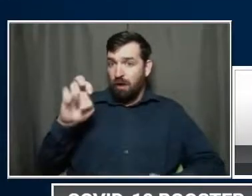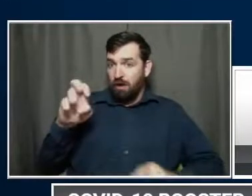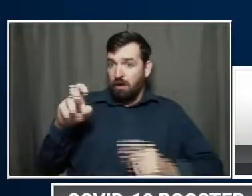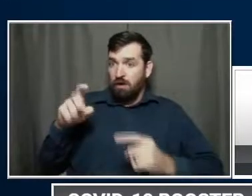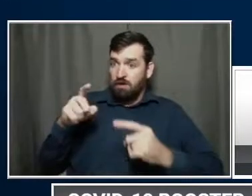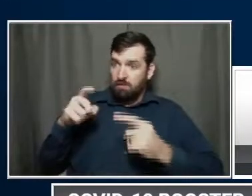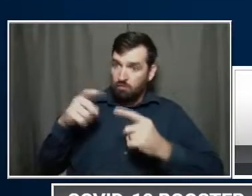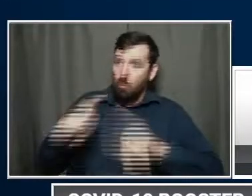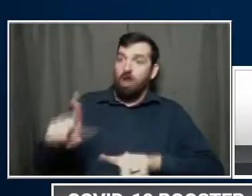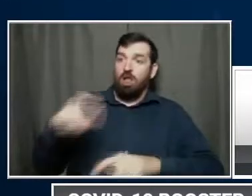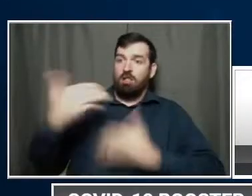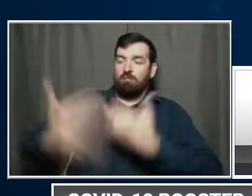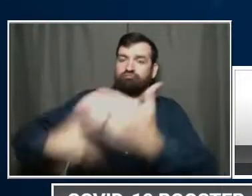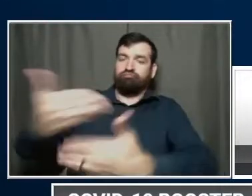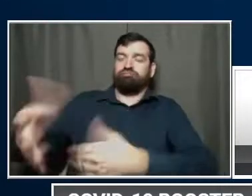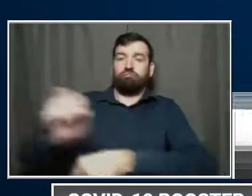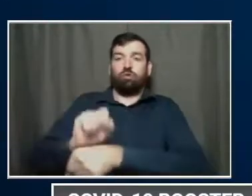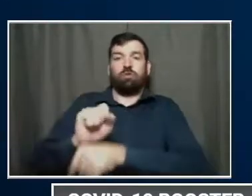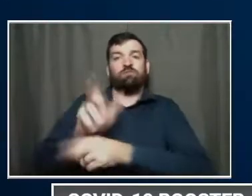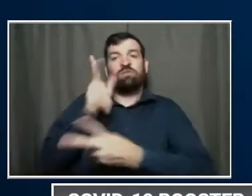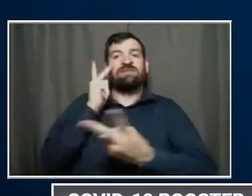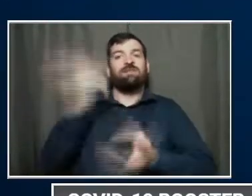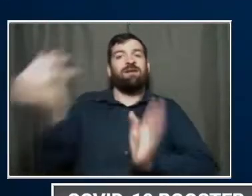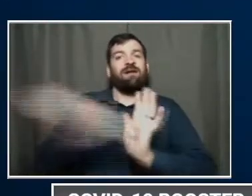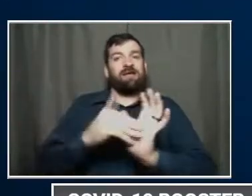work. So we will see you again.